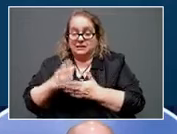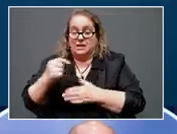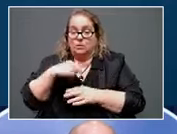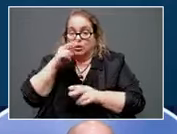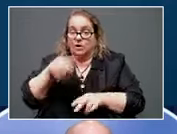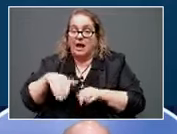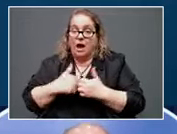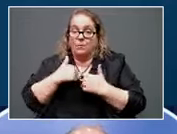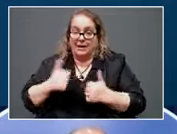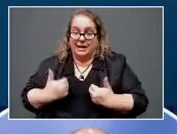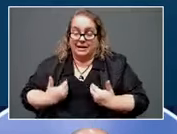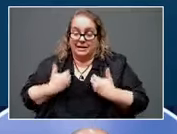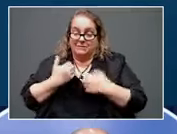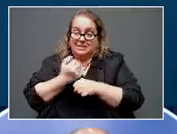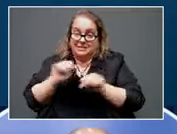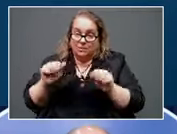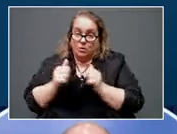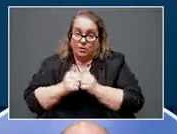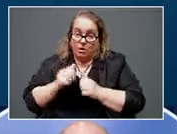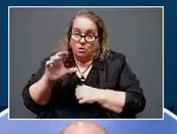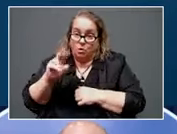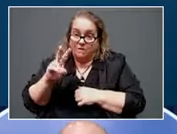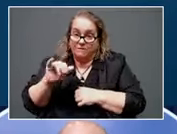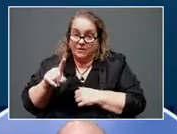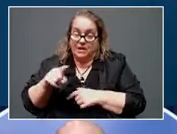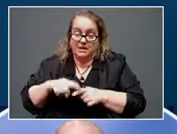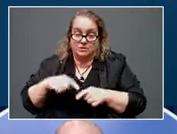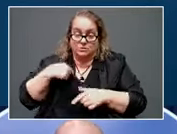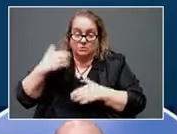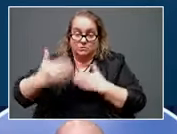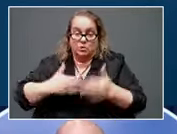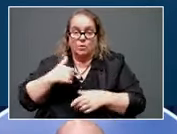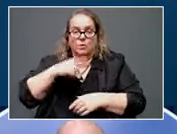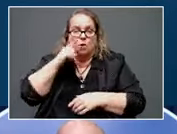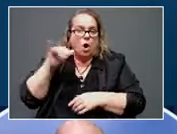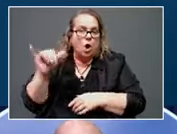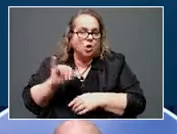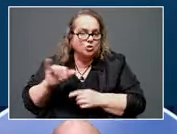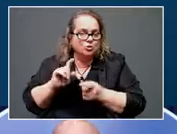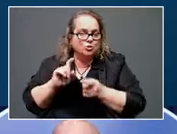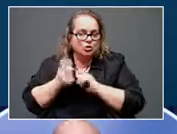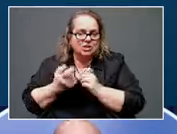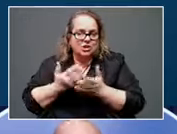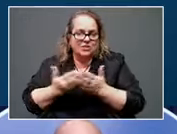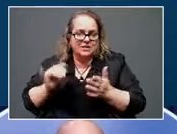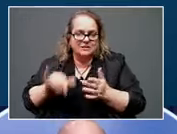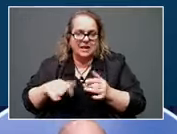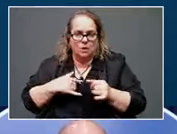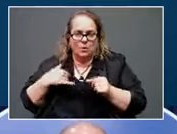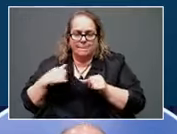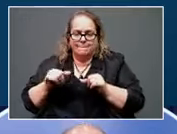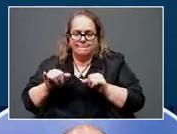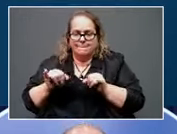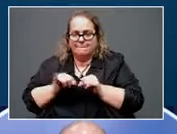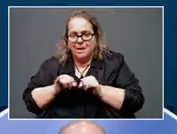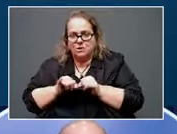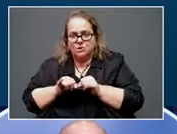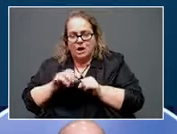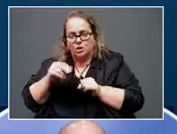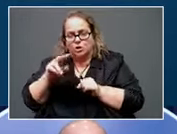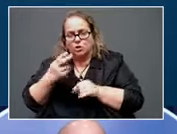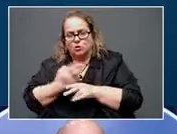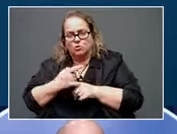with COVID going forward, we're going to also change the things that we measure and use to guide when we make other